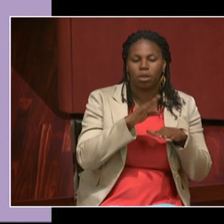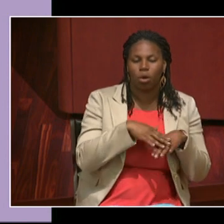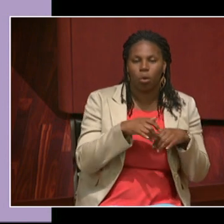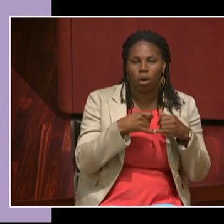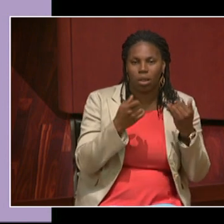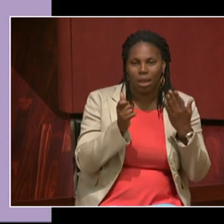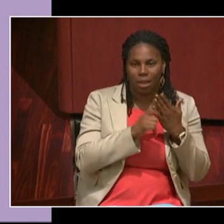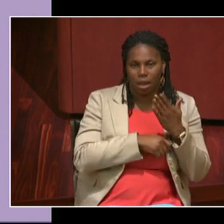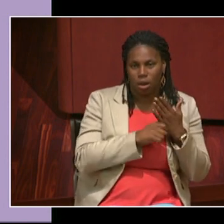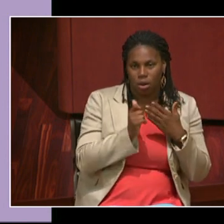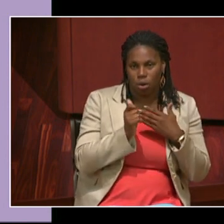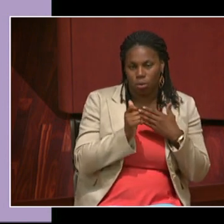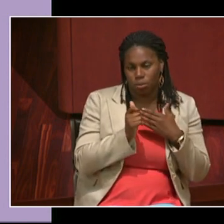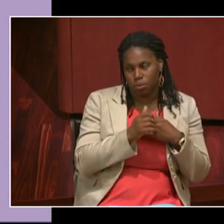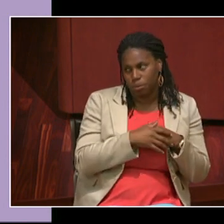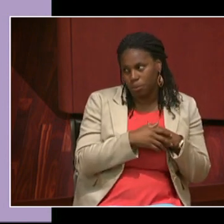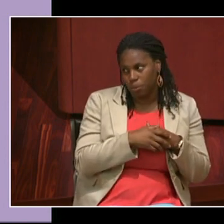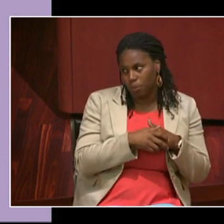catalog.